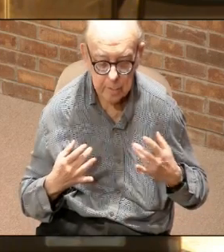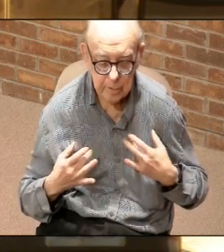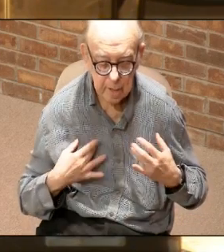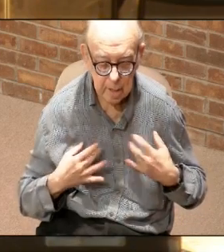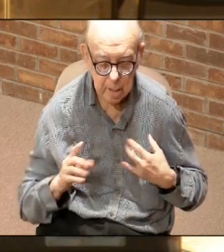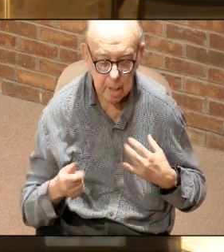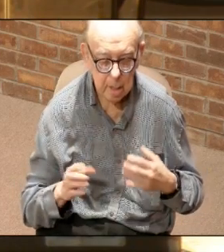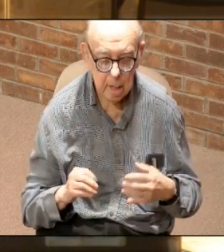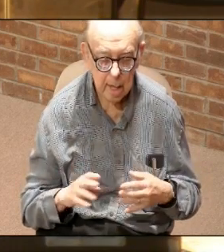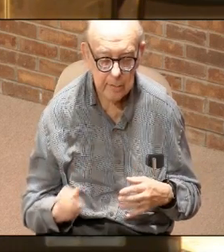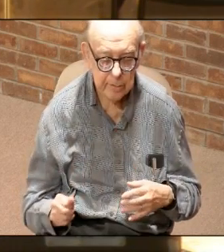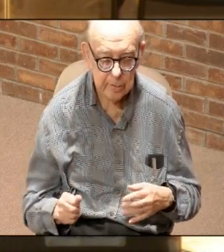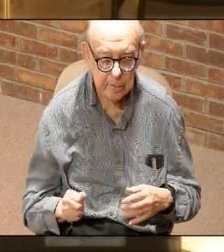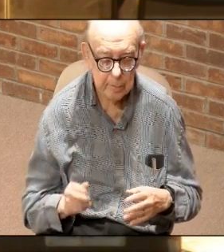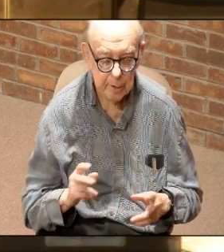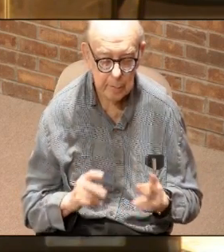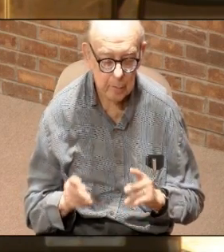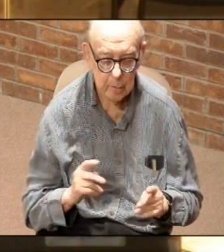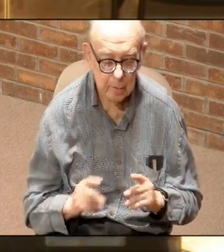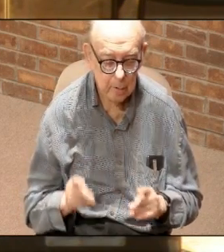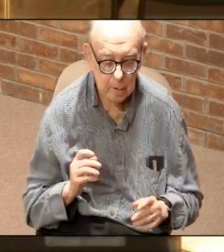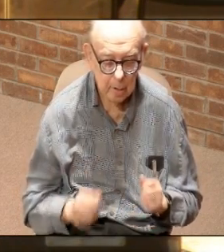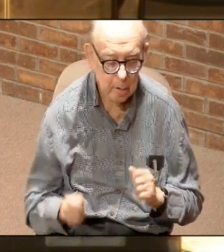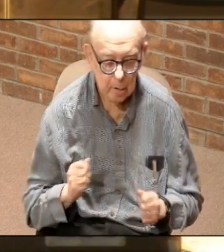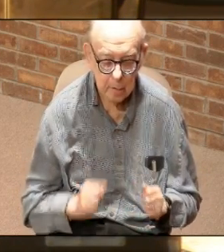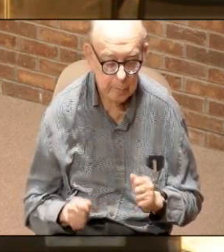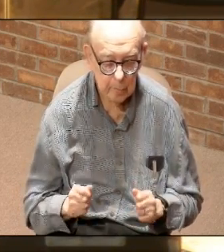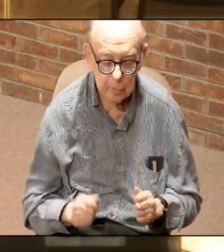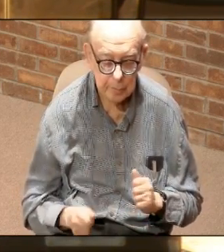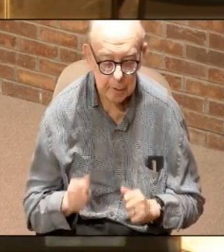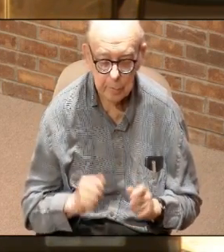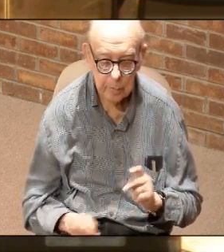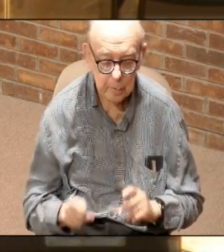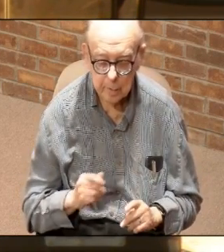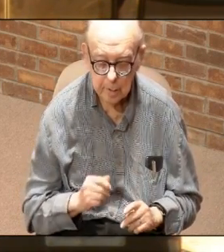citizens. And most people didn't trust them.